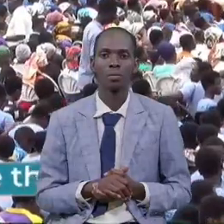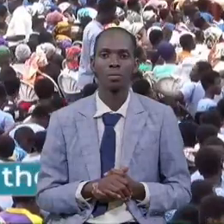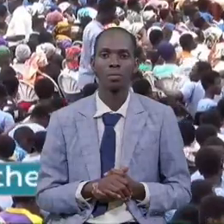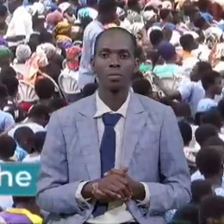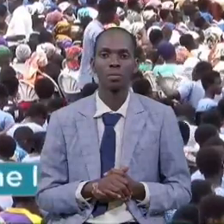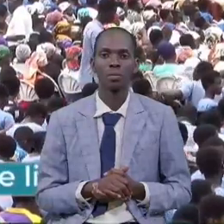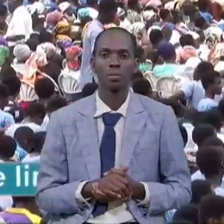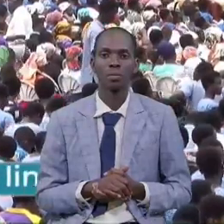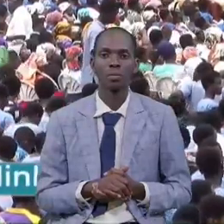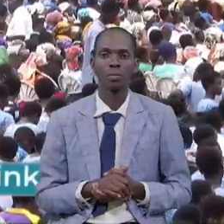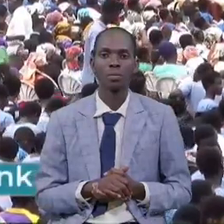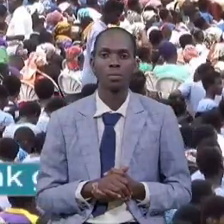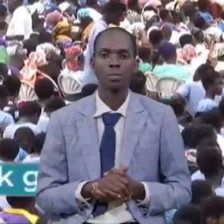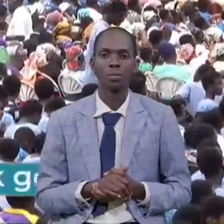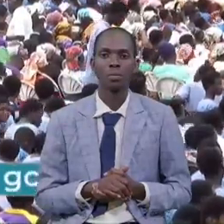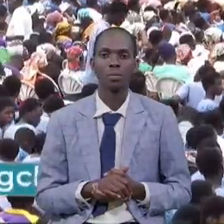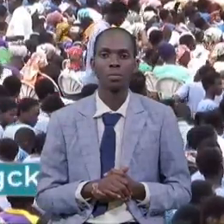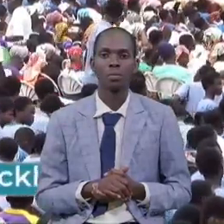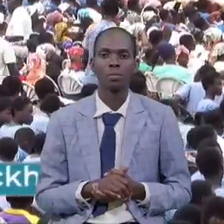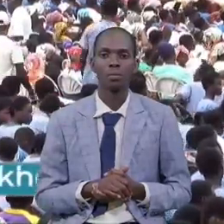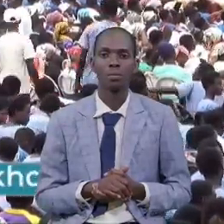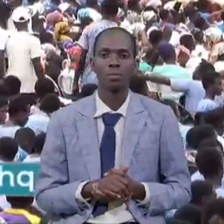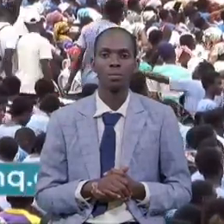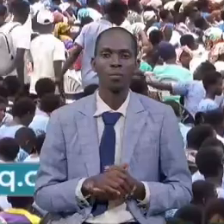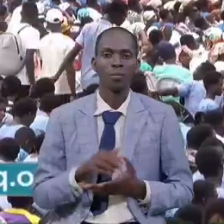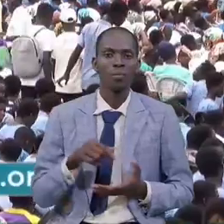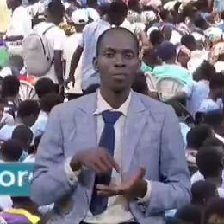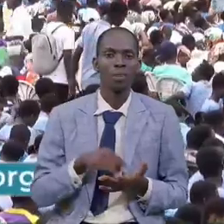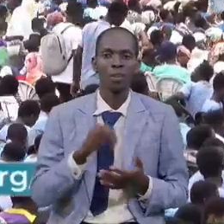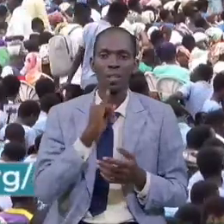This is very, very important.